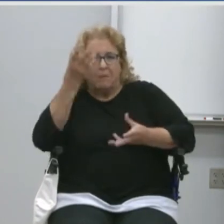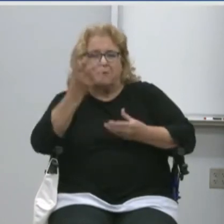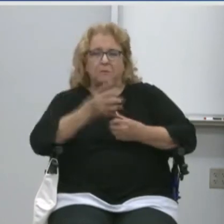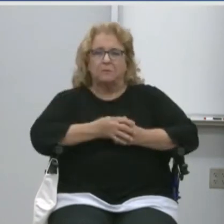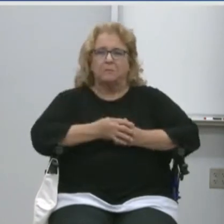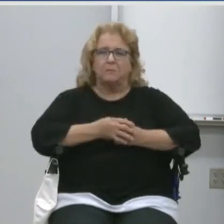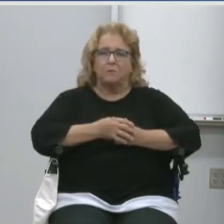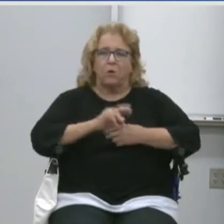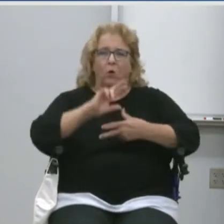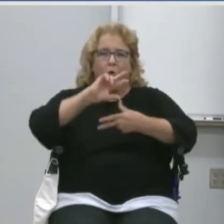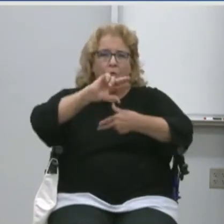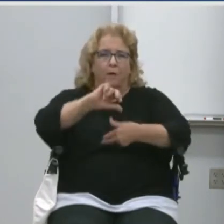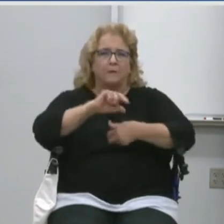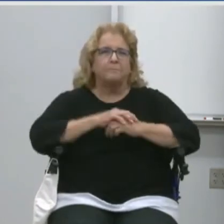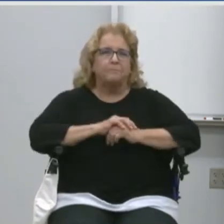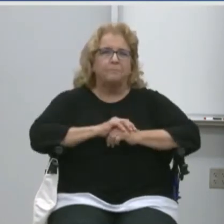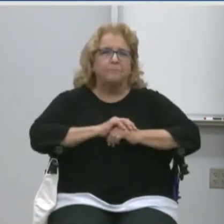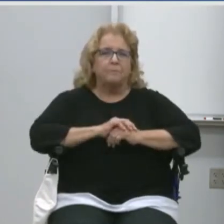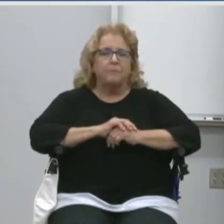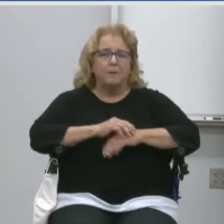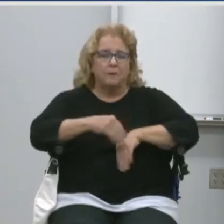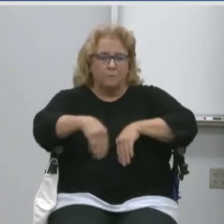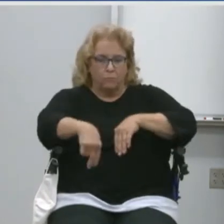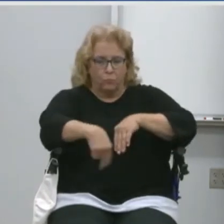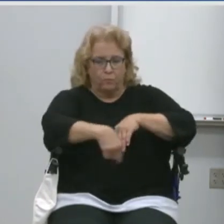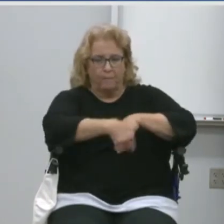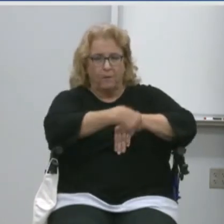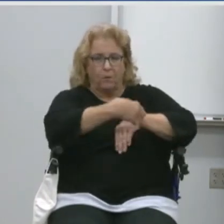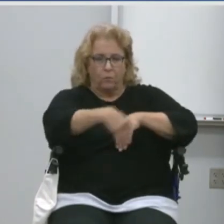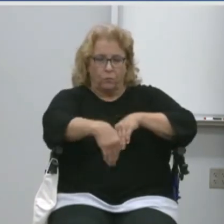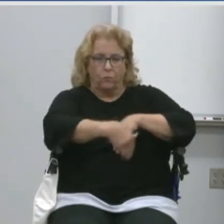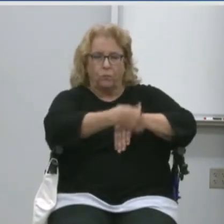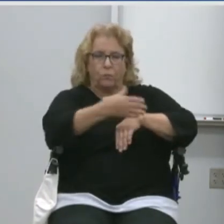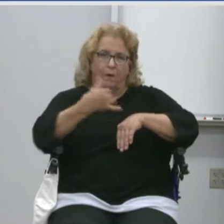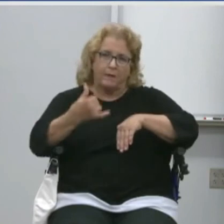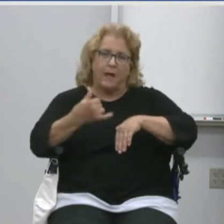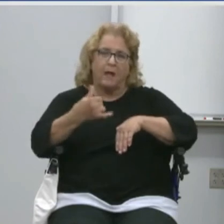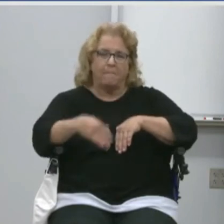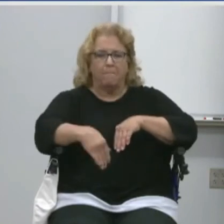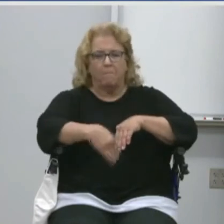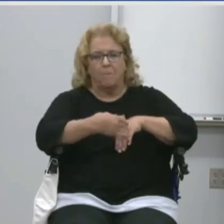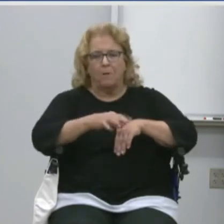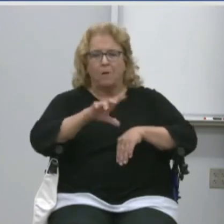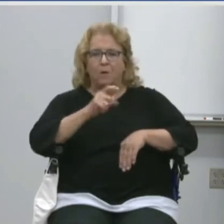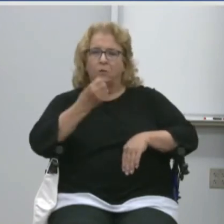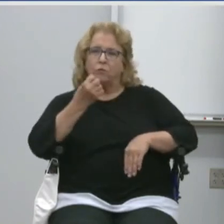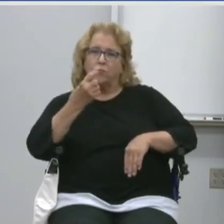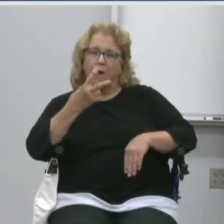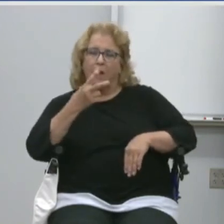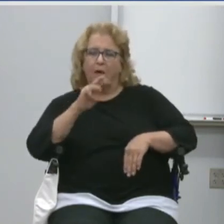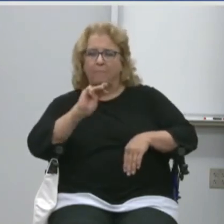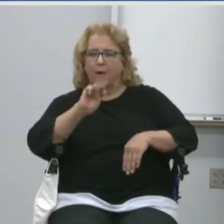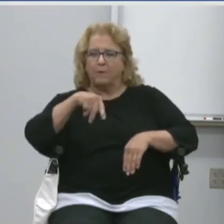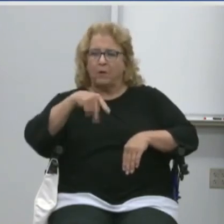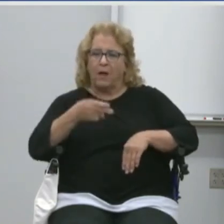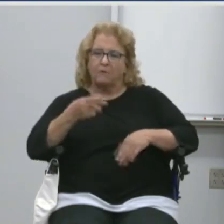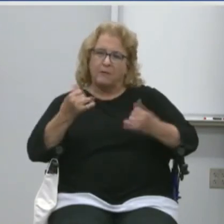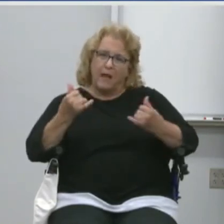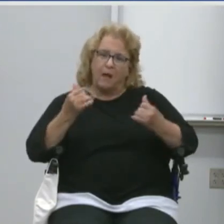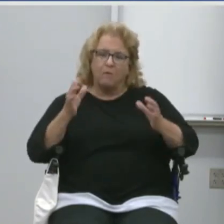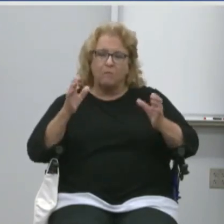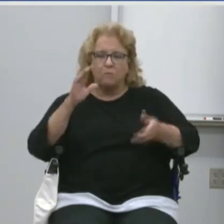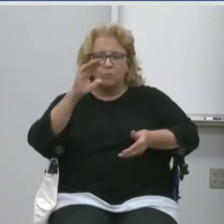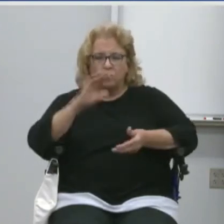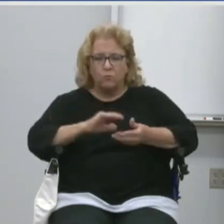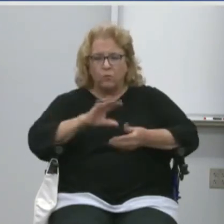the hurricane. It is moving up the coast right now. It had moved at approximately 12 miles an hour earlier, but now it's down to about 8 miles an